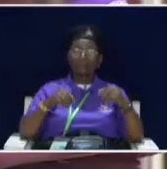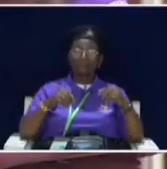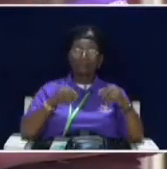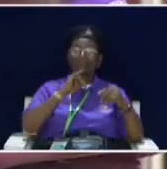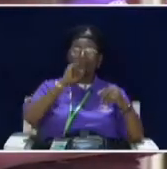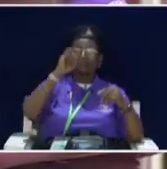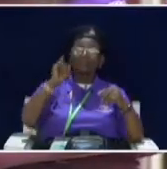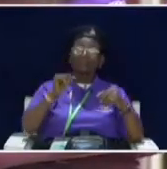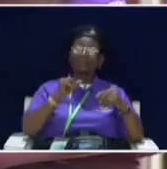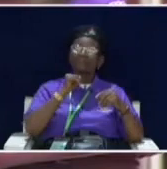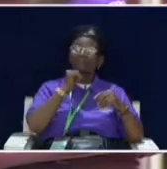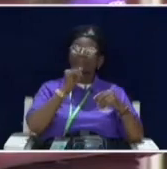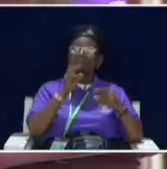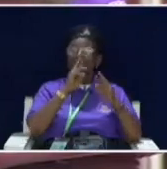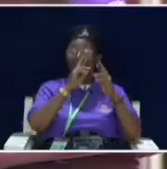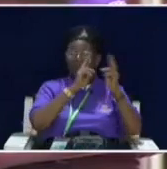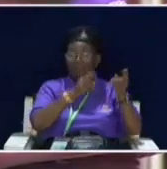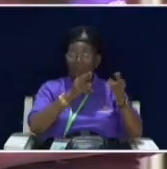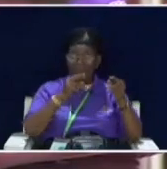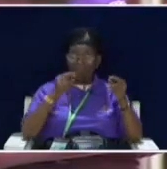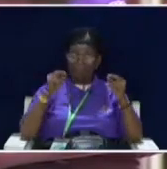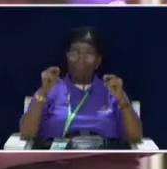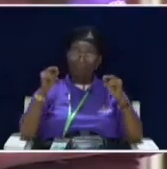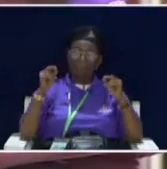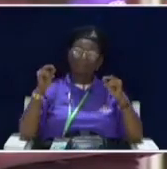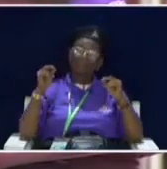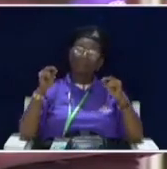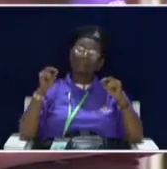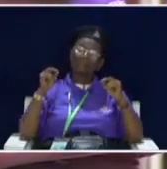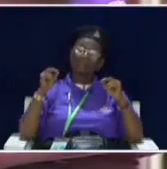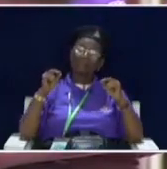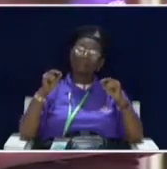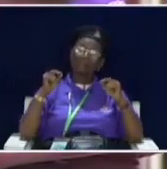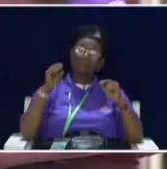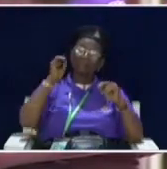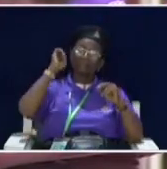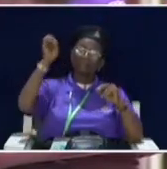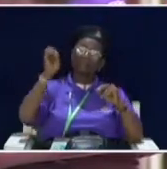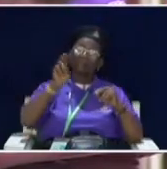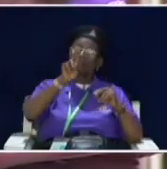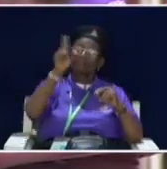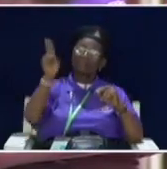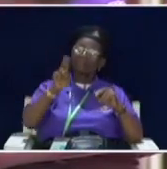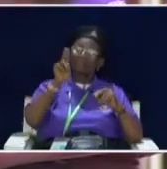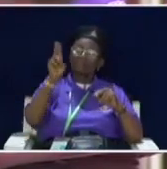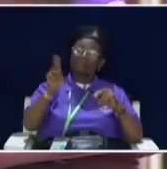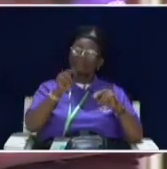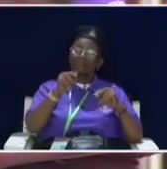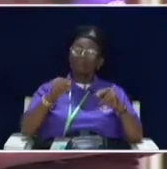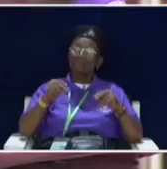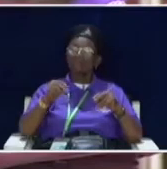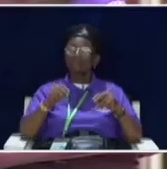ti awon ota o ba fe gba, he uses force. Olorun a lu ipa.